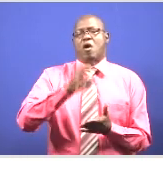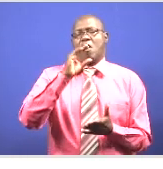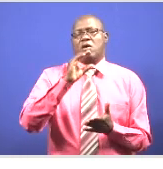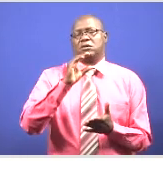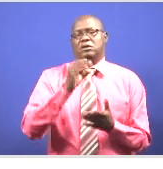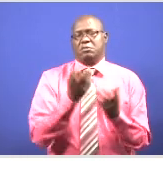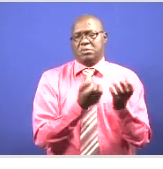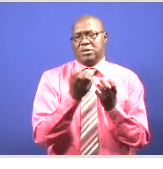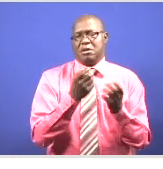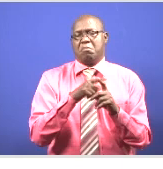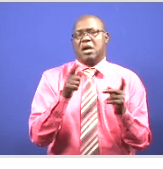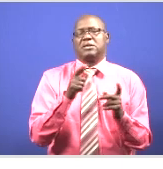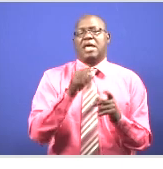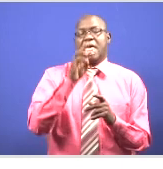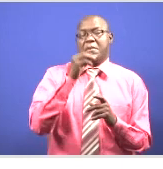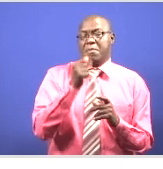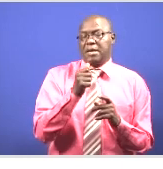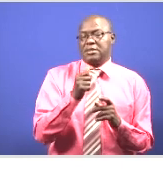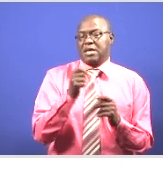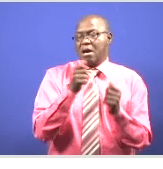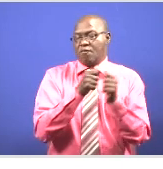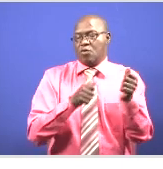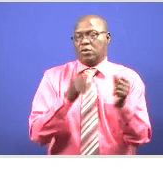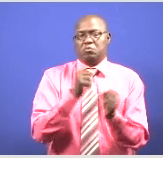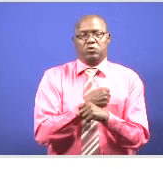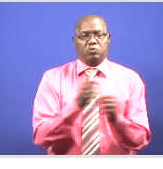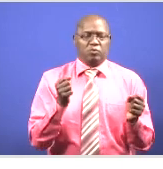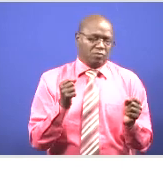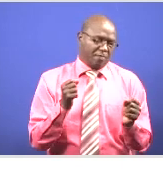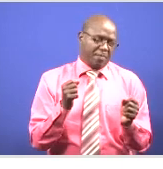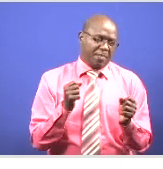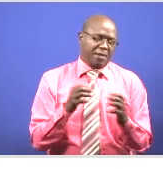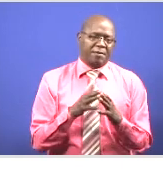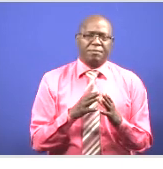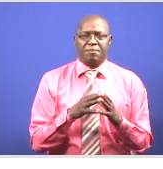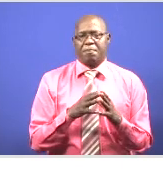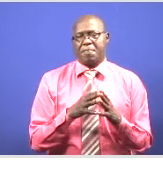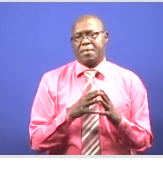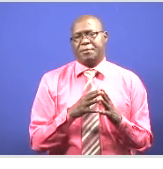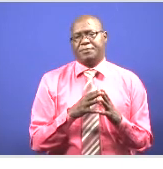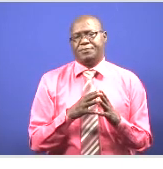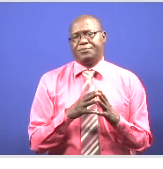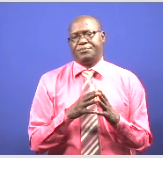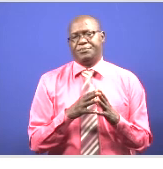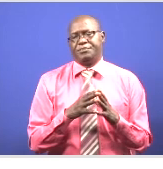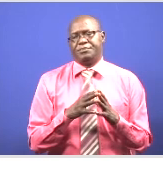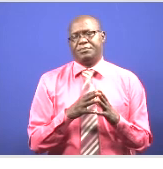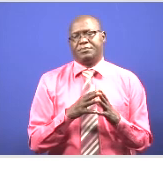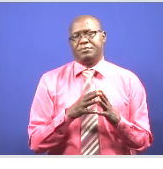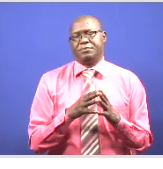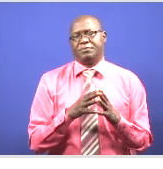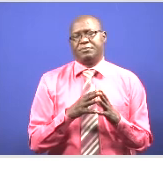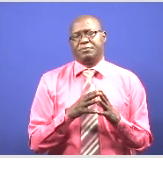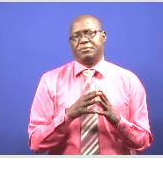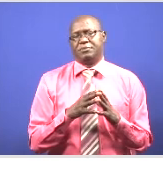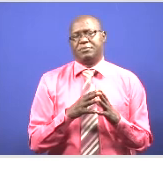cannot evade M-Pesa, you know? We may not evade M-Pesa as much and those online and mobile transactions. Yes. Yeah. We saw